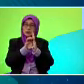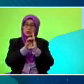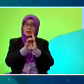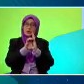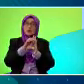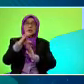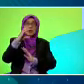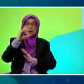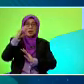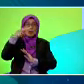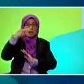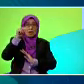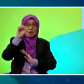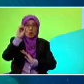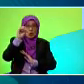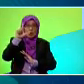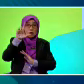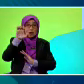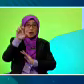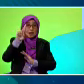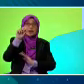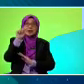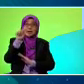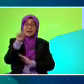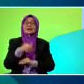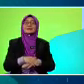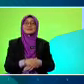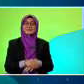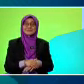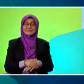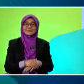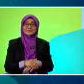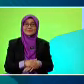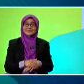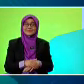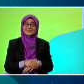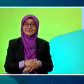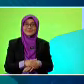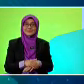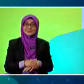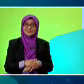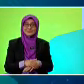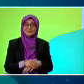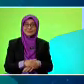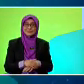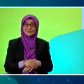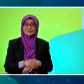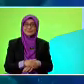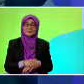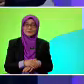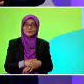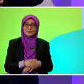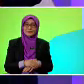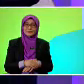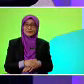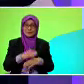chlorella, chlamydomonas, and volvox. Oh, okay. Thank you, Mia. All right. Okay. So for